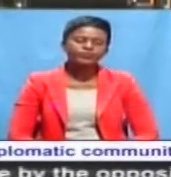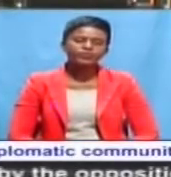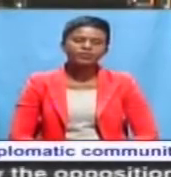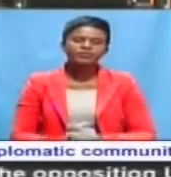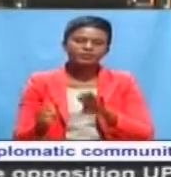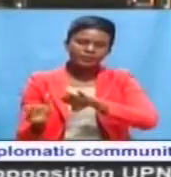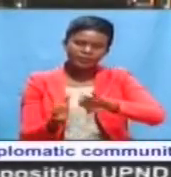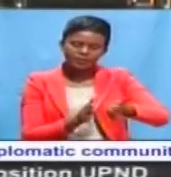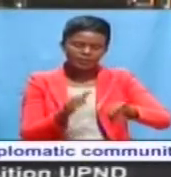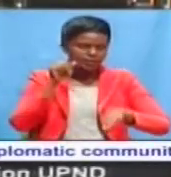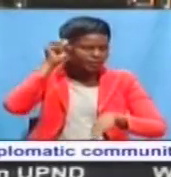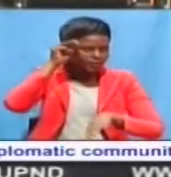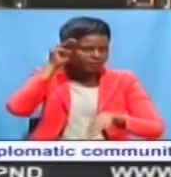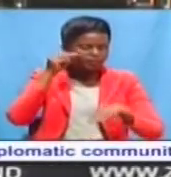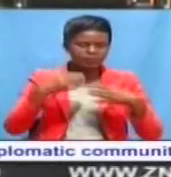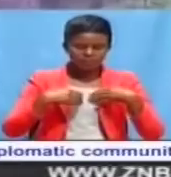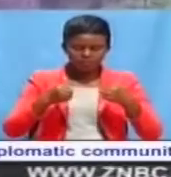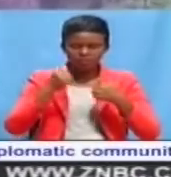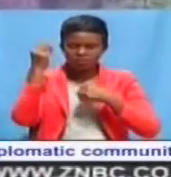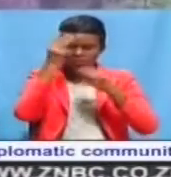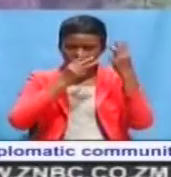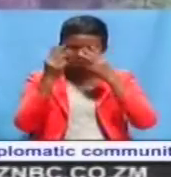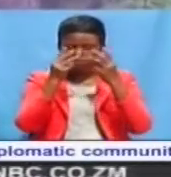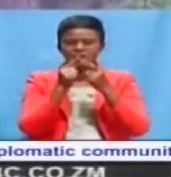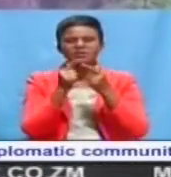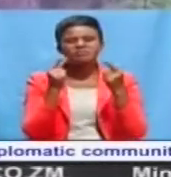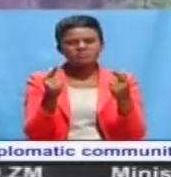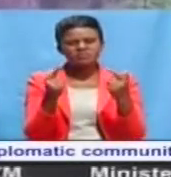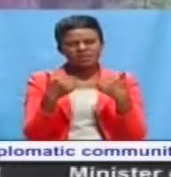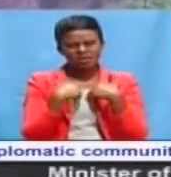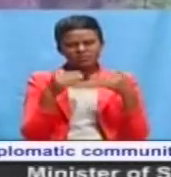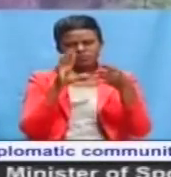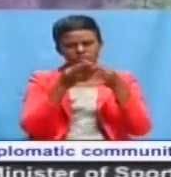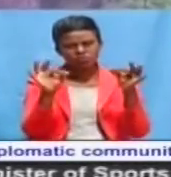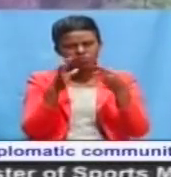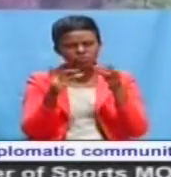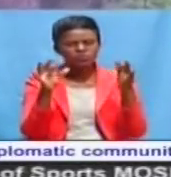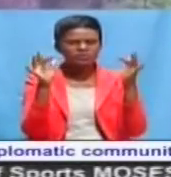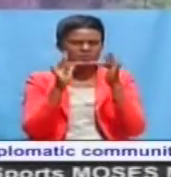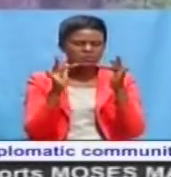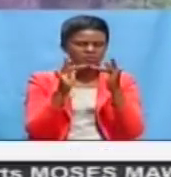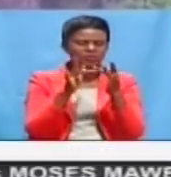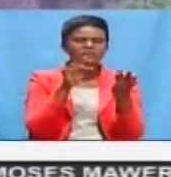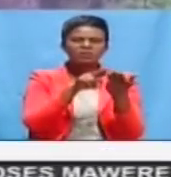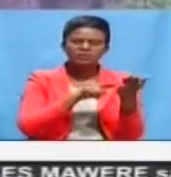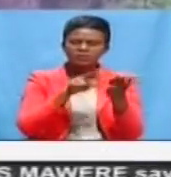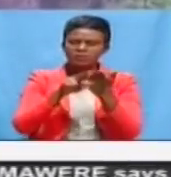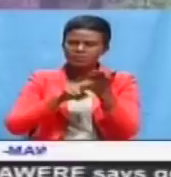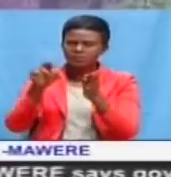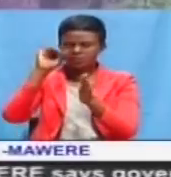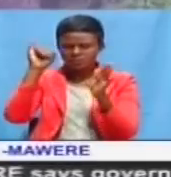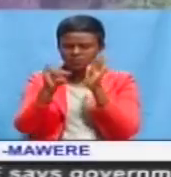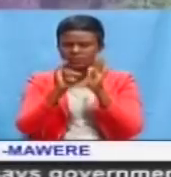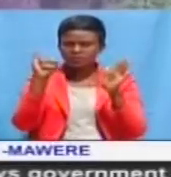Meanwhile, the Minister of Health has noted with concern some pictures circulating on social media purporting to be images of a ward